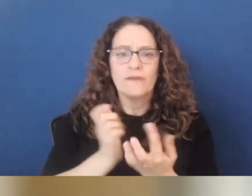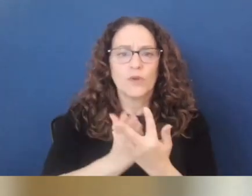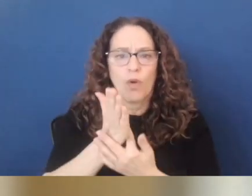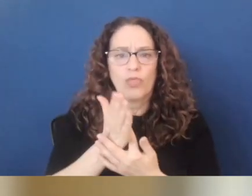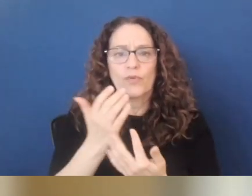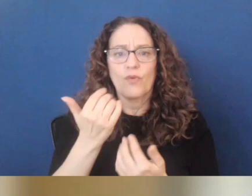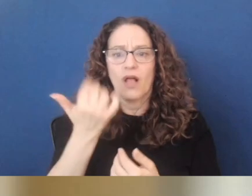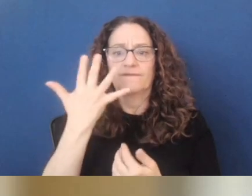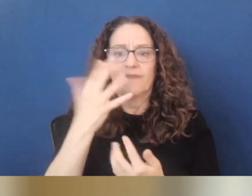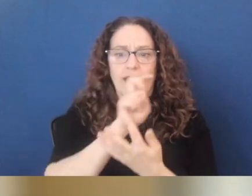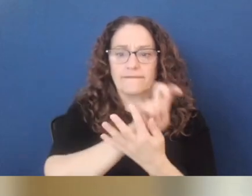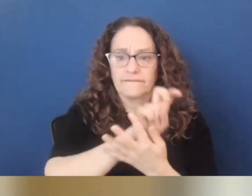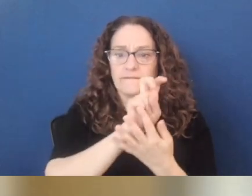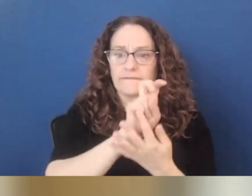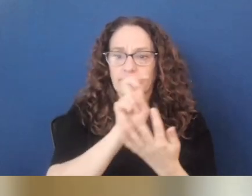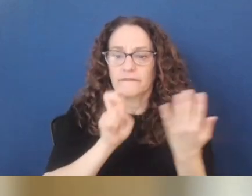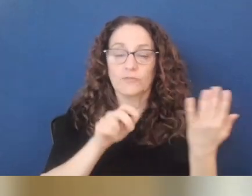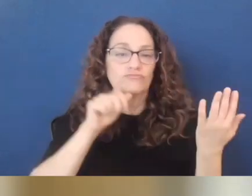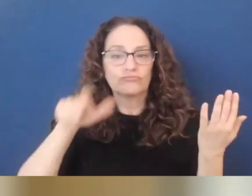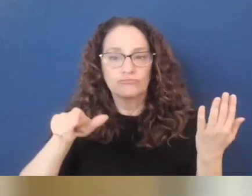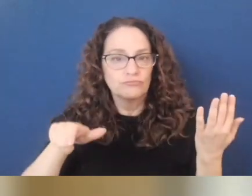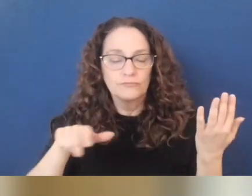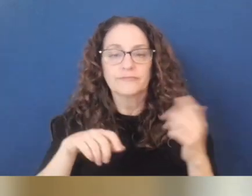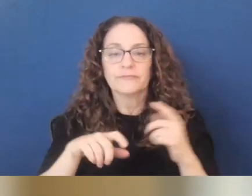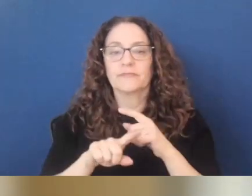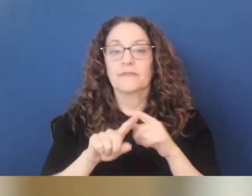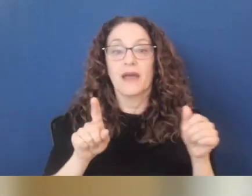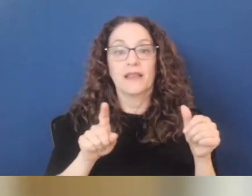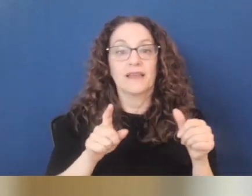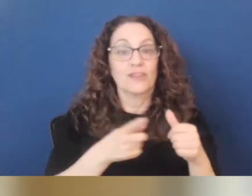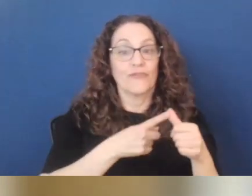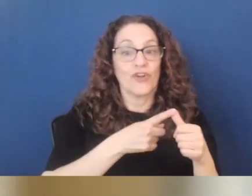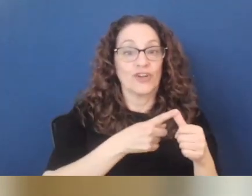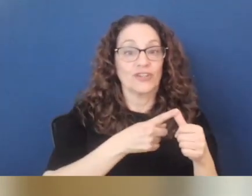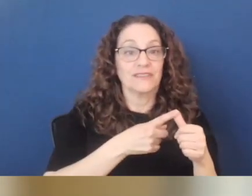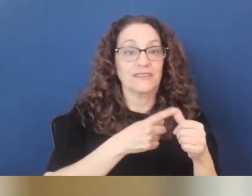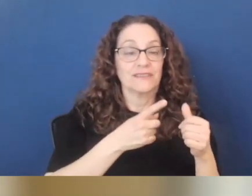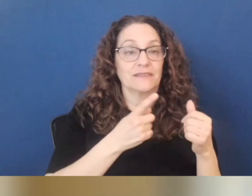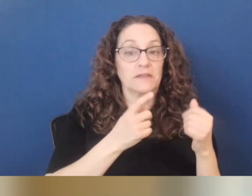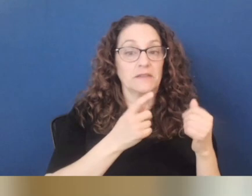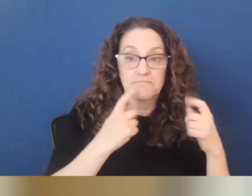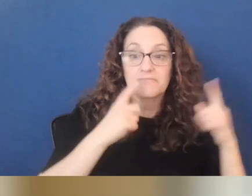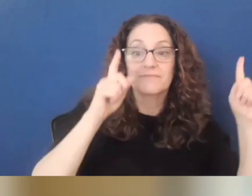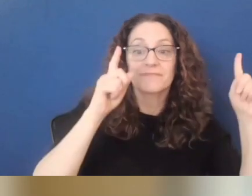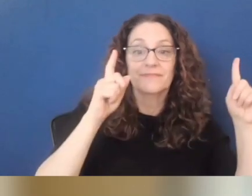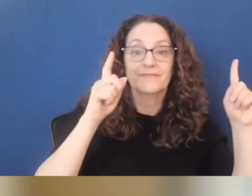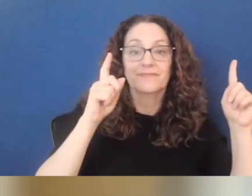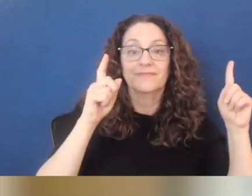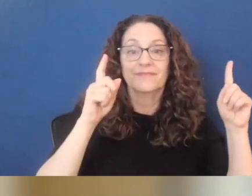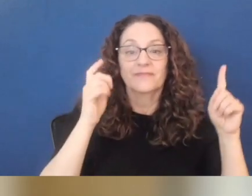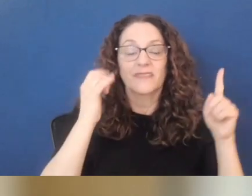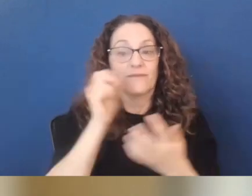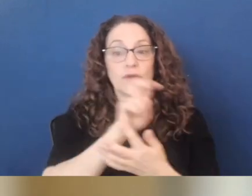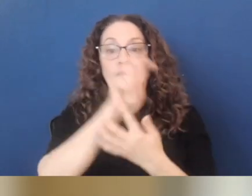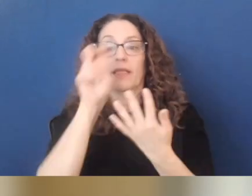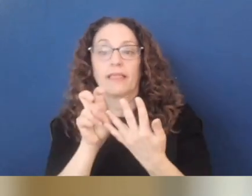the skills that we develop in the first one make the second one effective. And if you go to the second one before you have the skills of the first one,